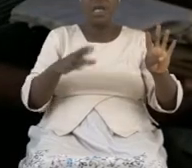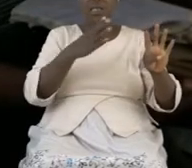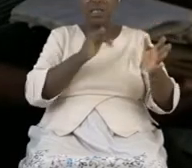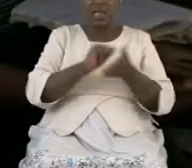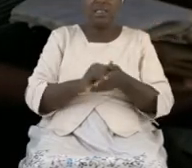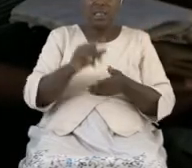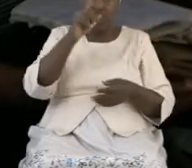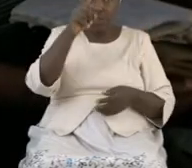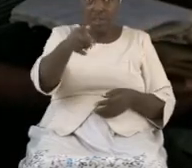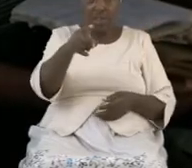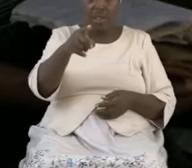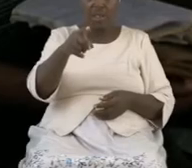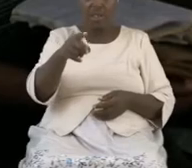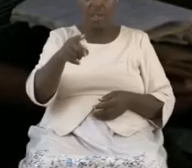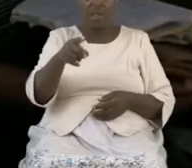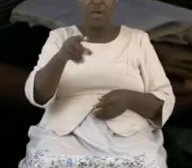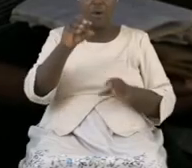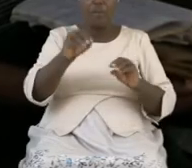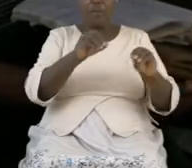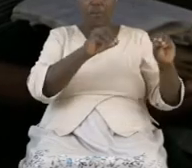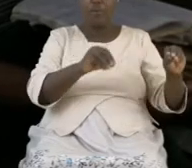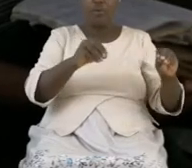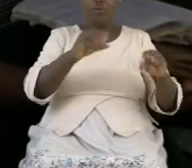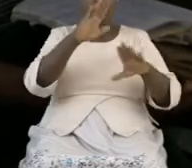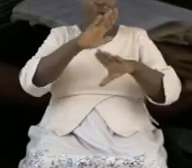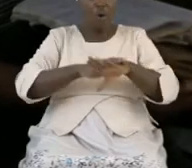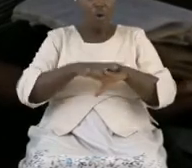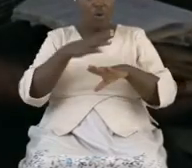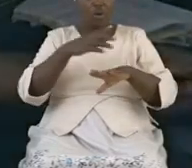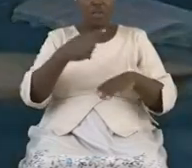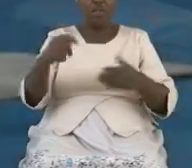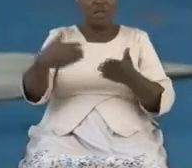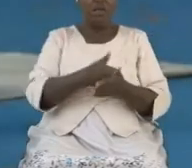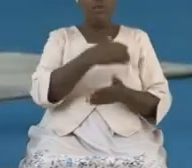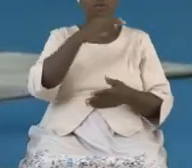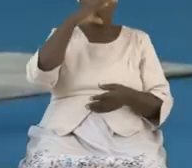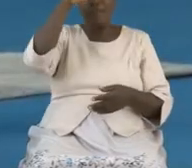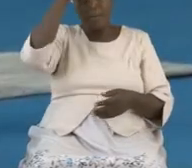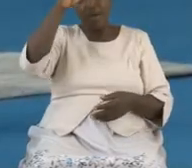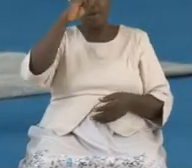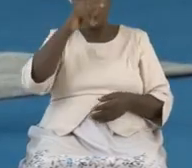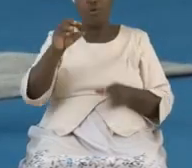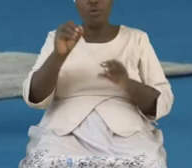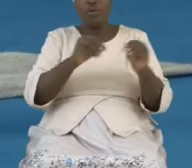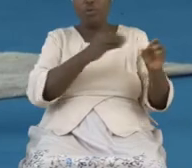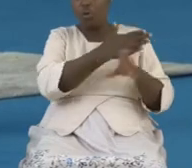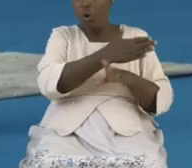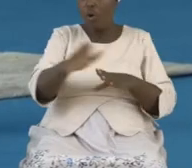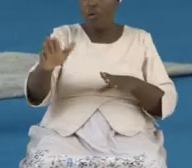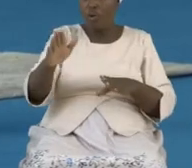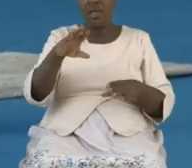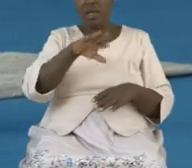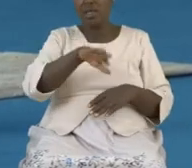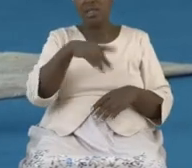put on the new man. You put off the other, you must put on this